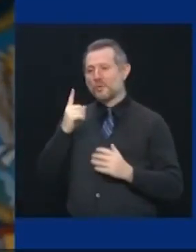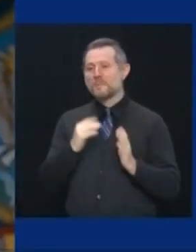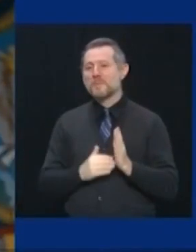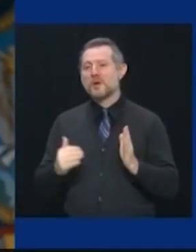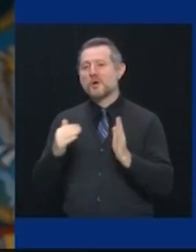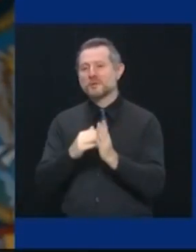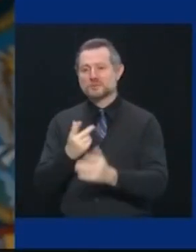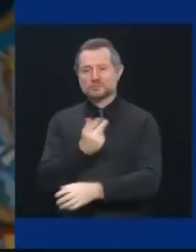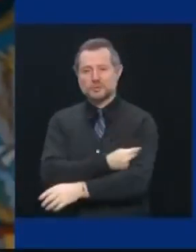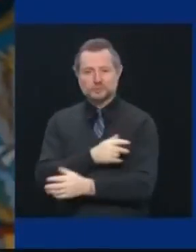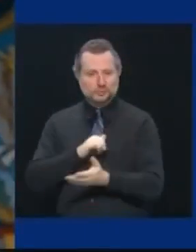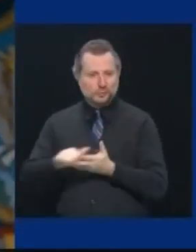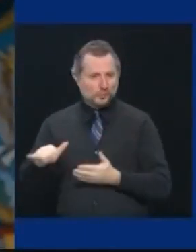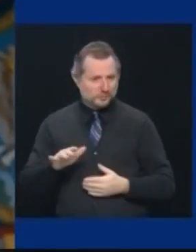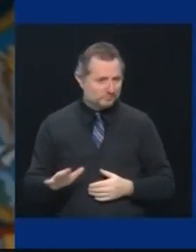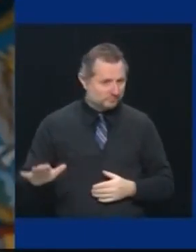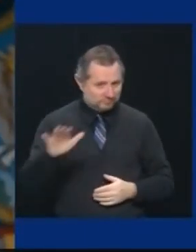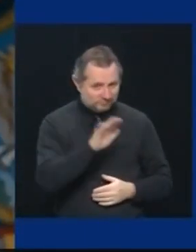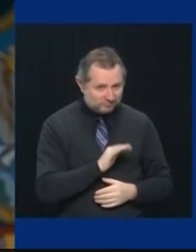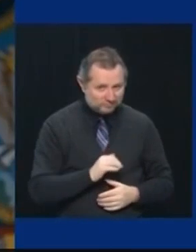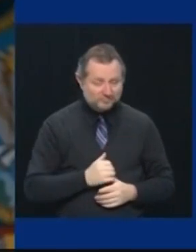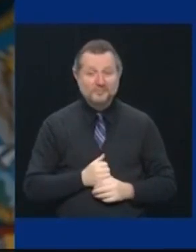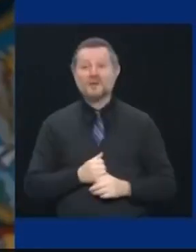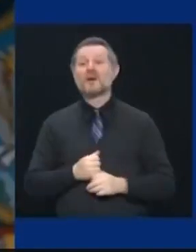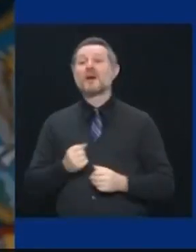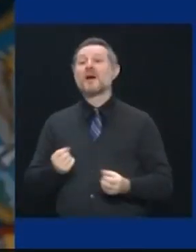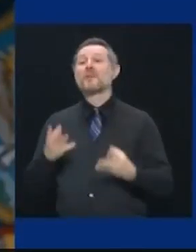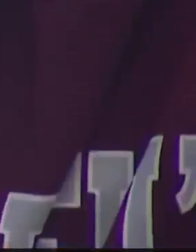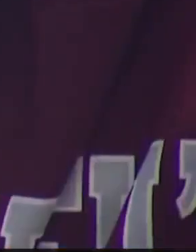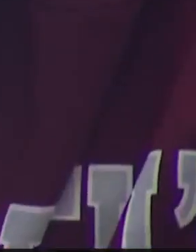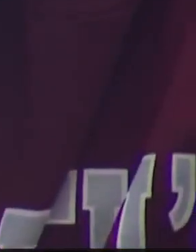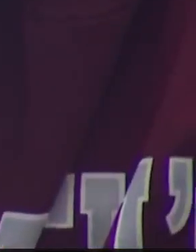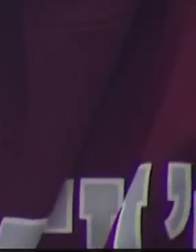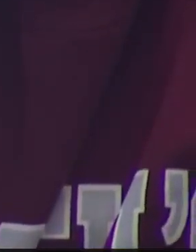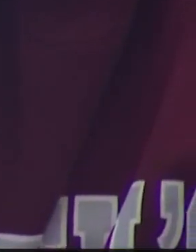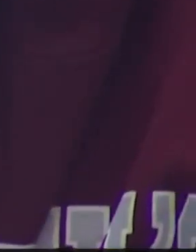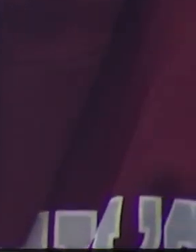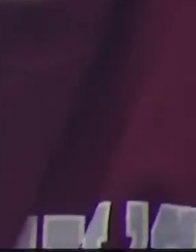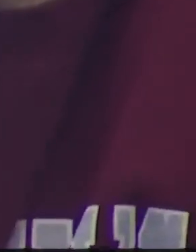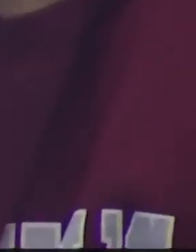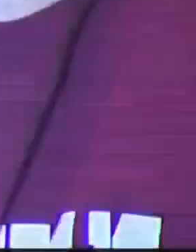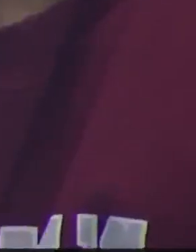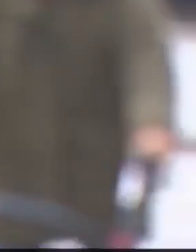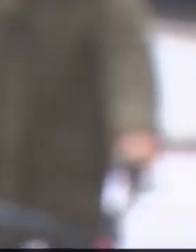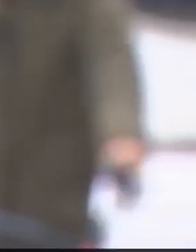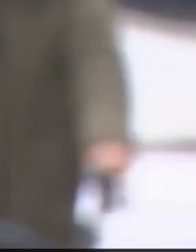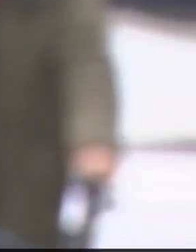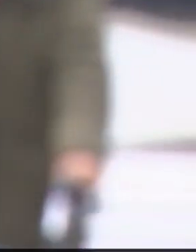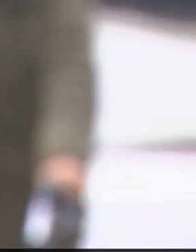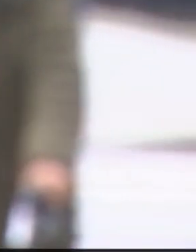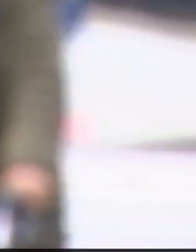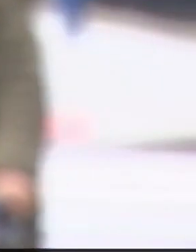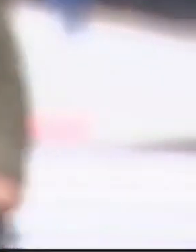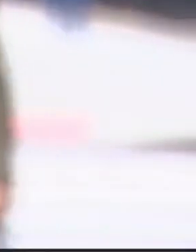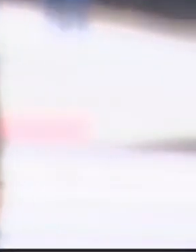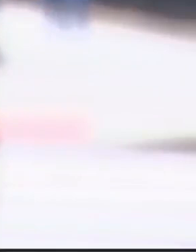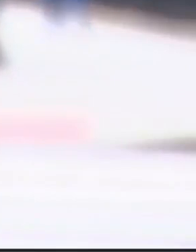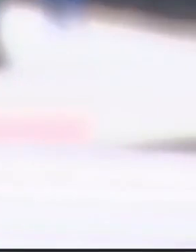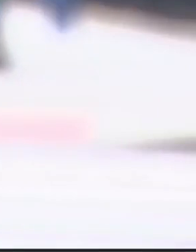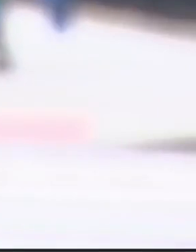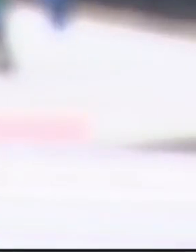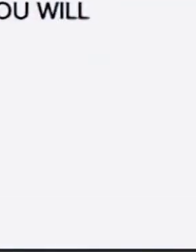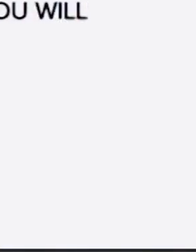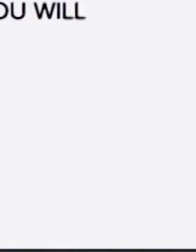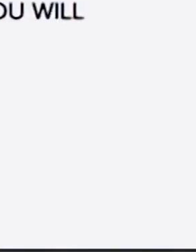State for over 4 million eligible people. And here's another concern. For people over 75, there's